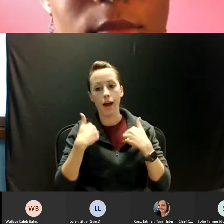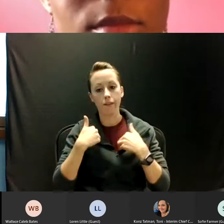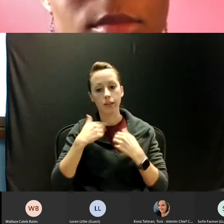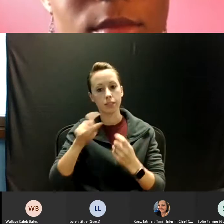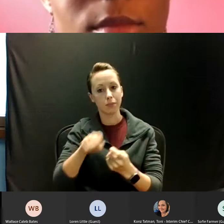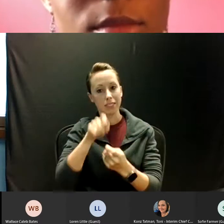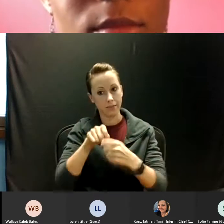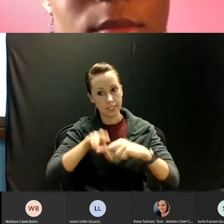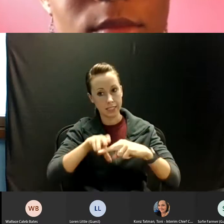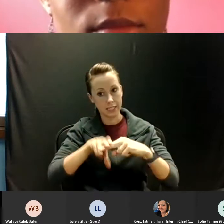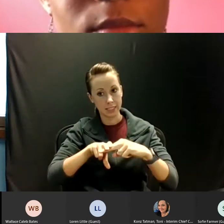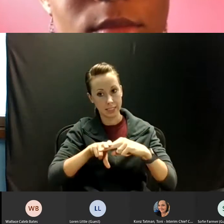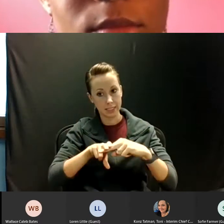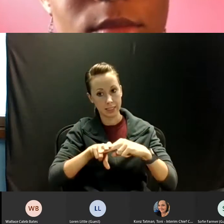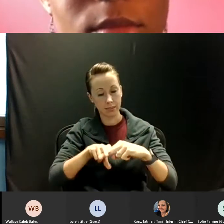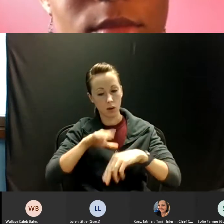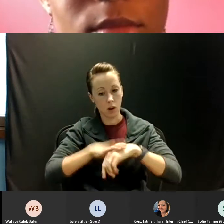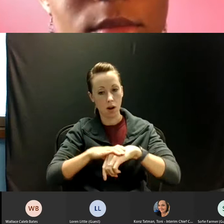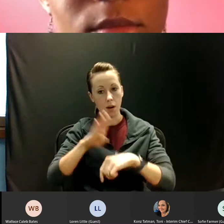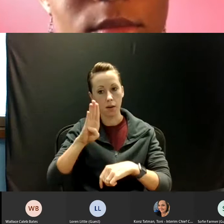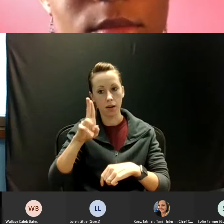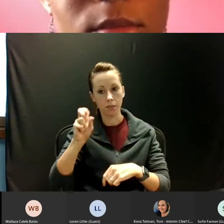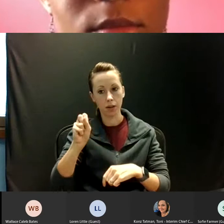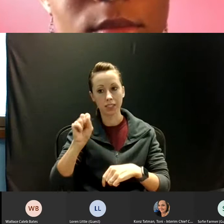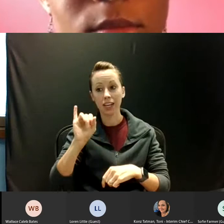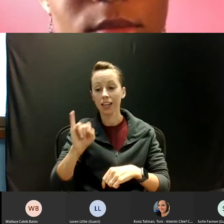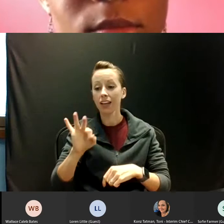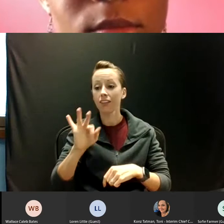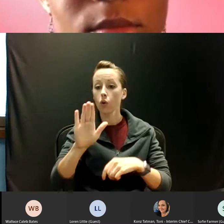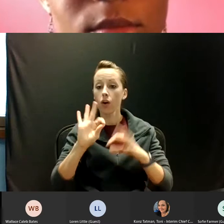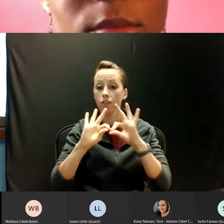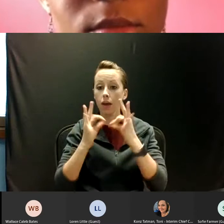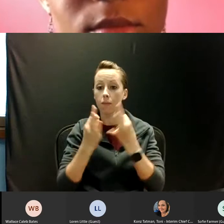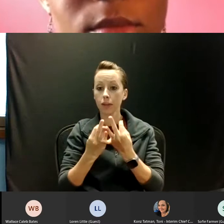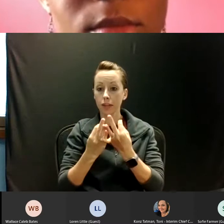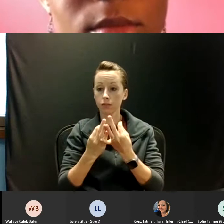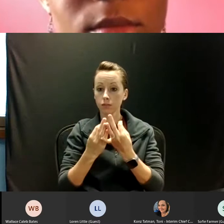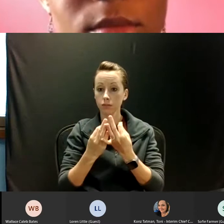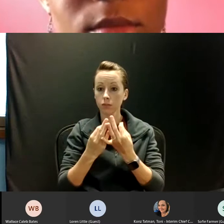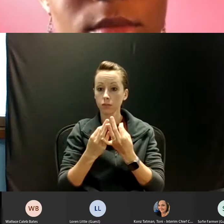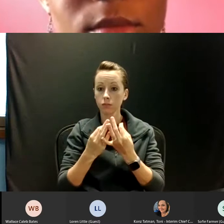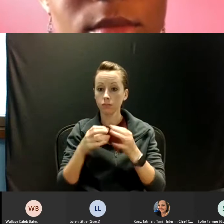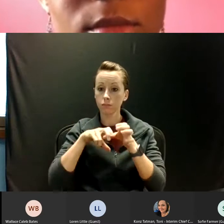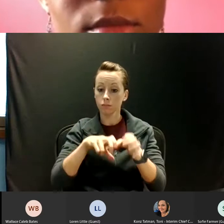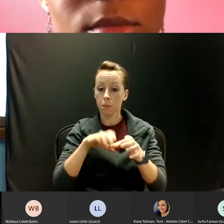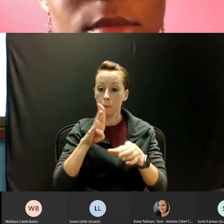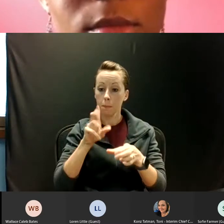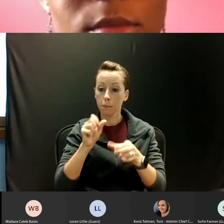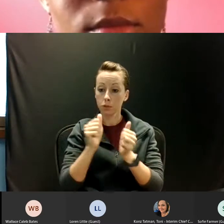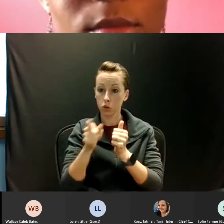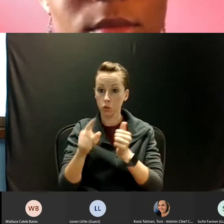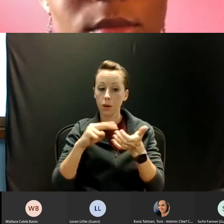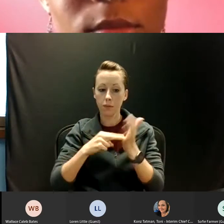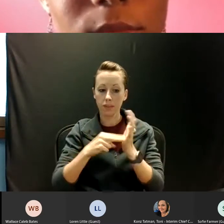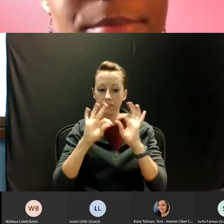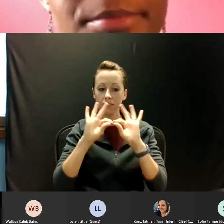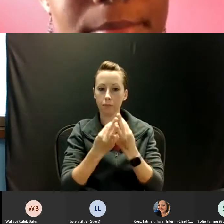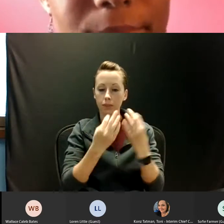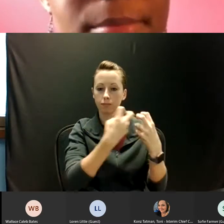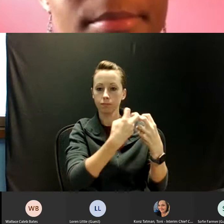Also, that if you have family members that ride the same bus with you, public health is suggesting that family members sit